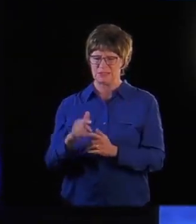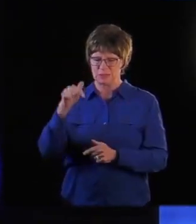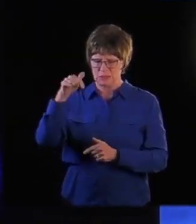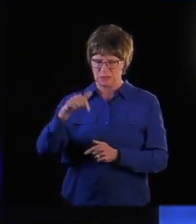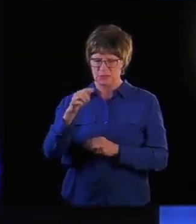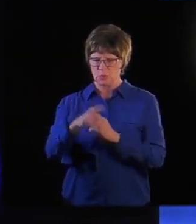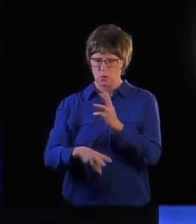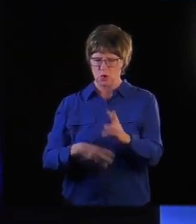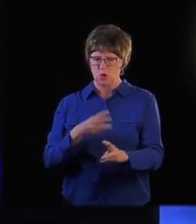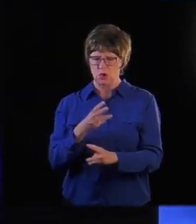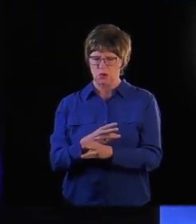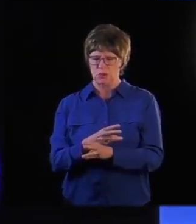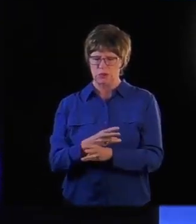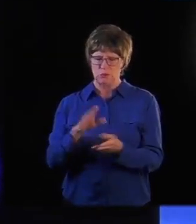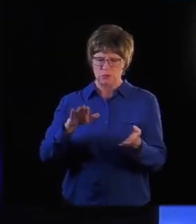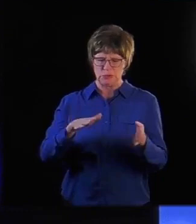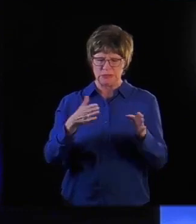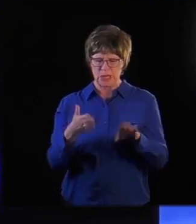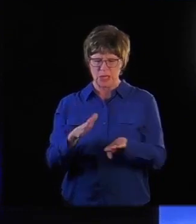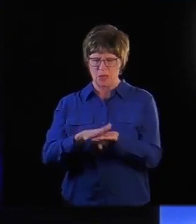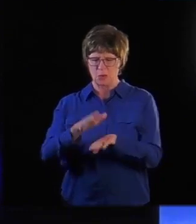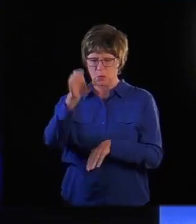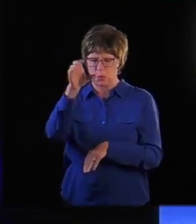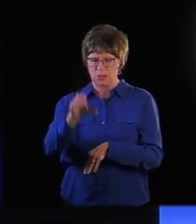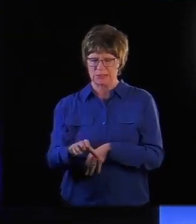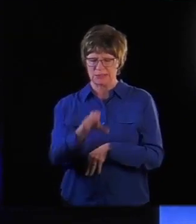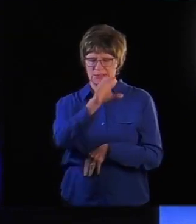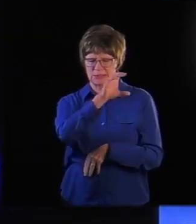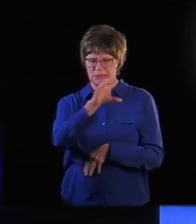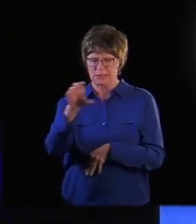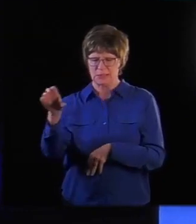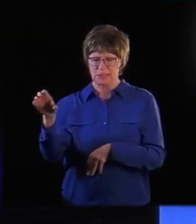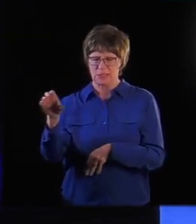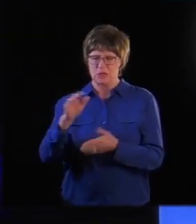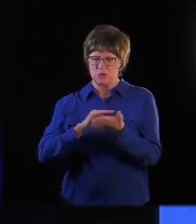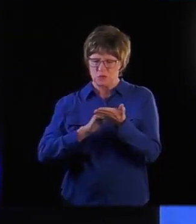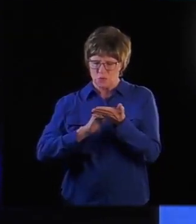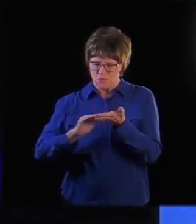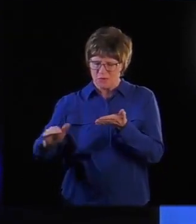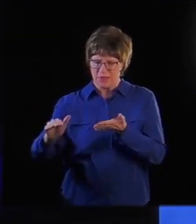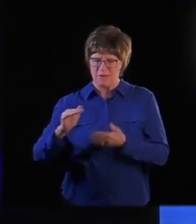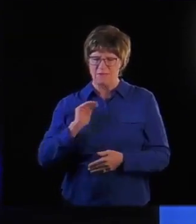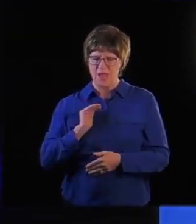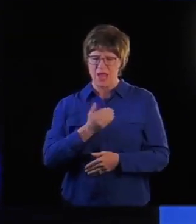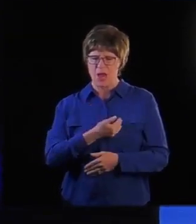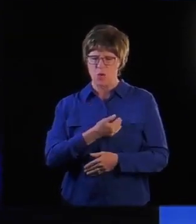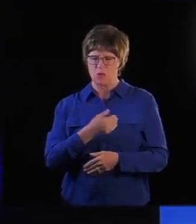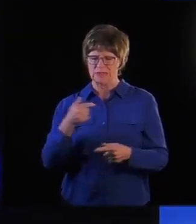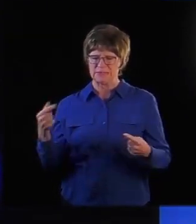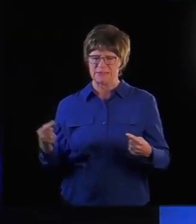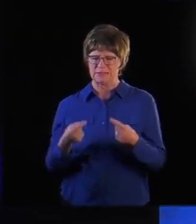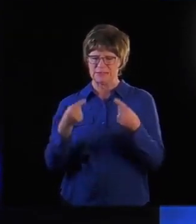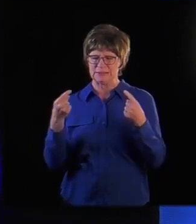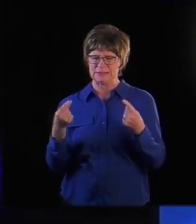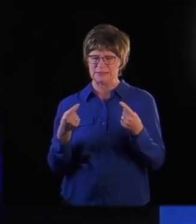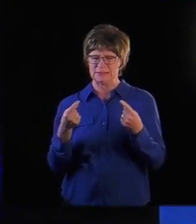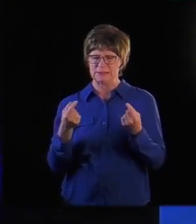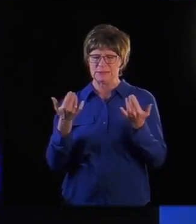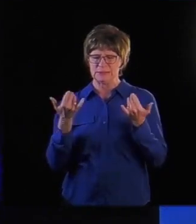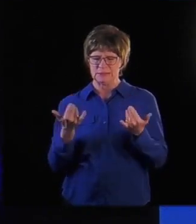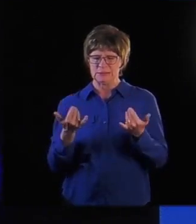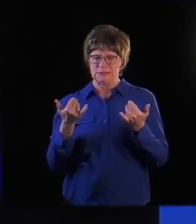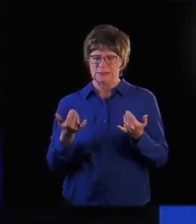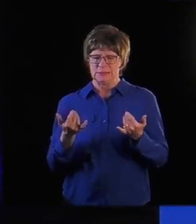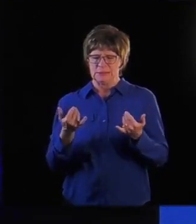world to die upon a cross to forgive us of our sins. Today, Lord